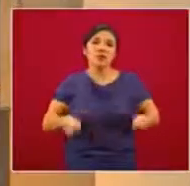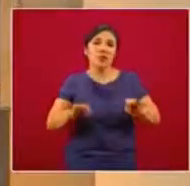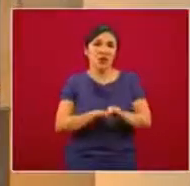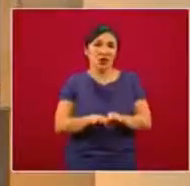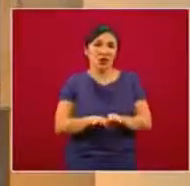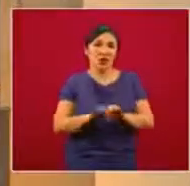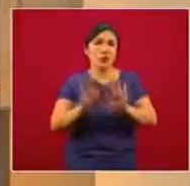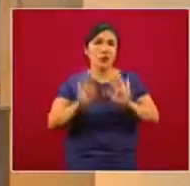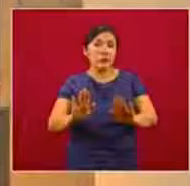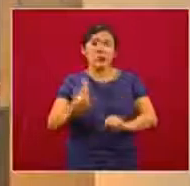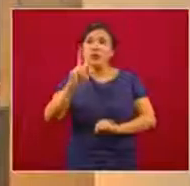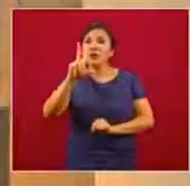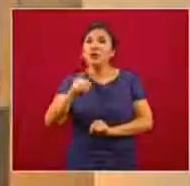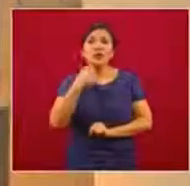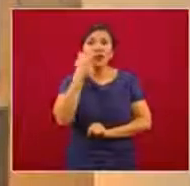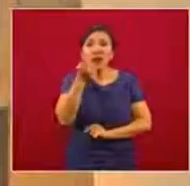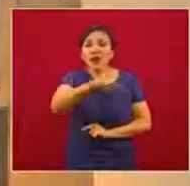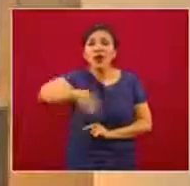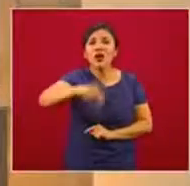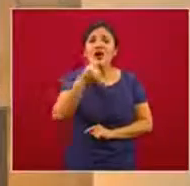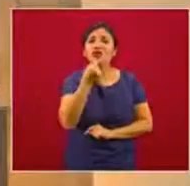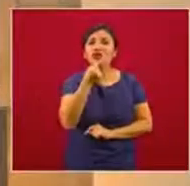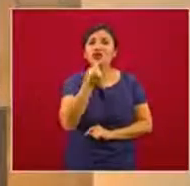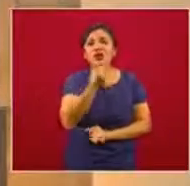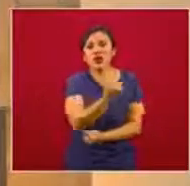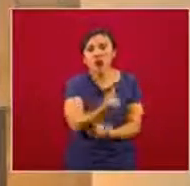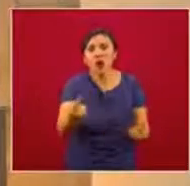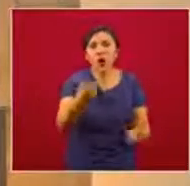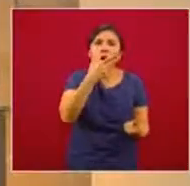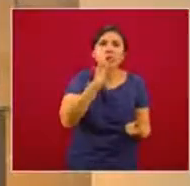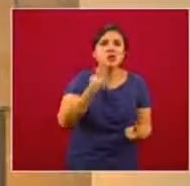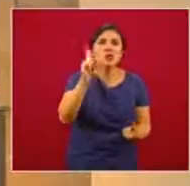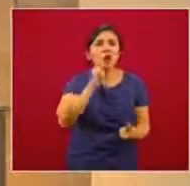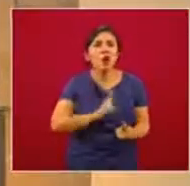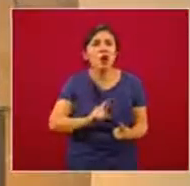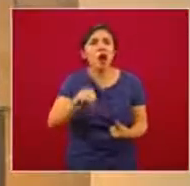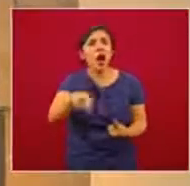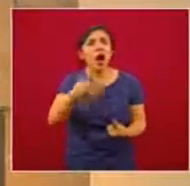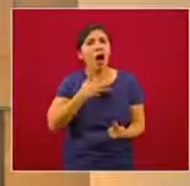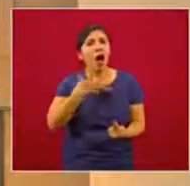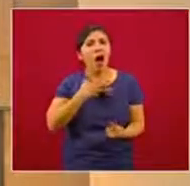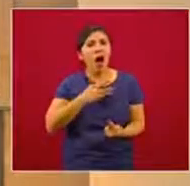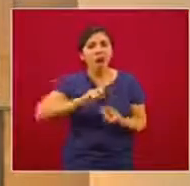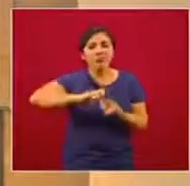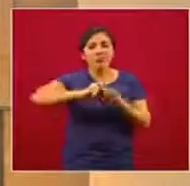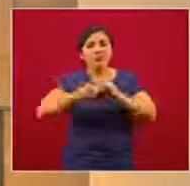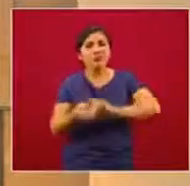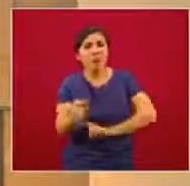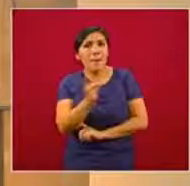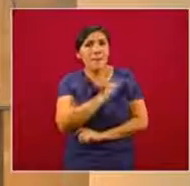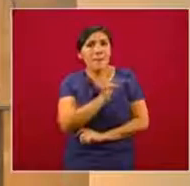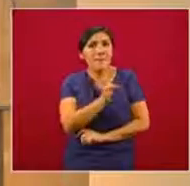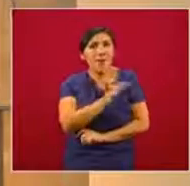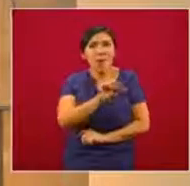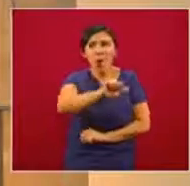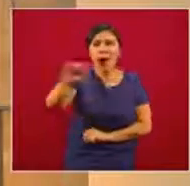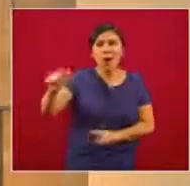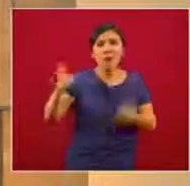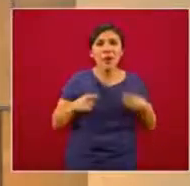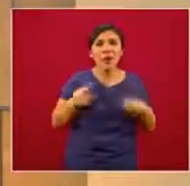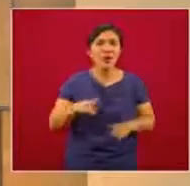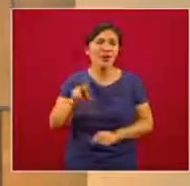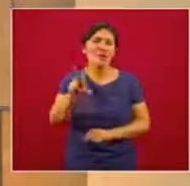and sociological as well. We don't want our children to develop themselves